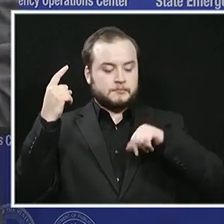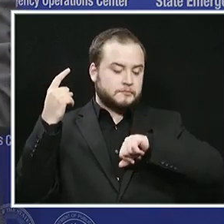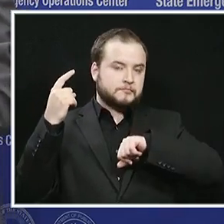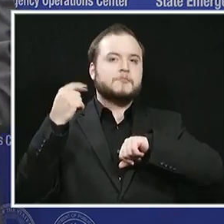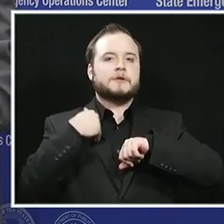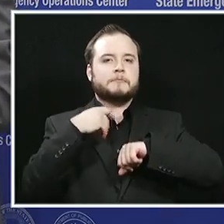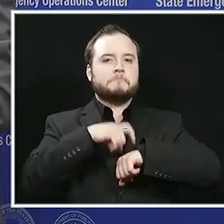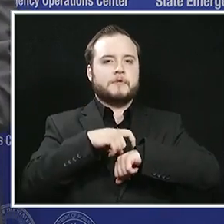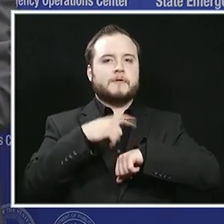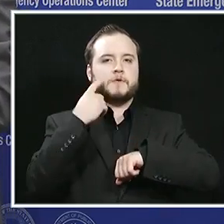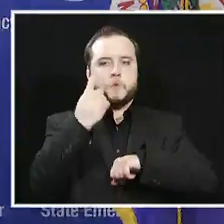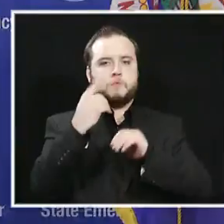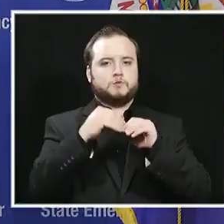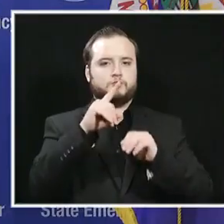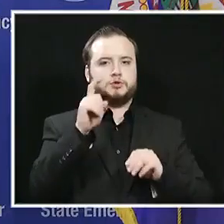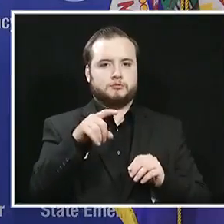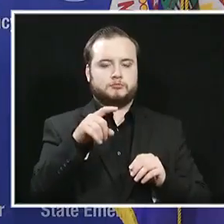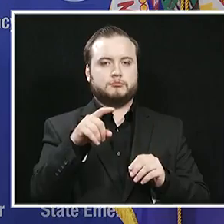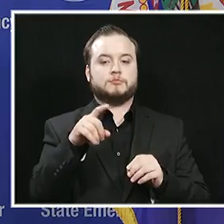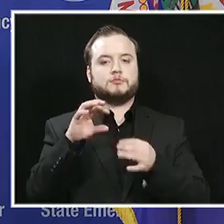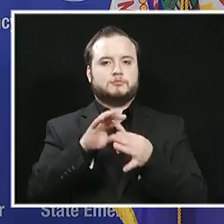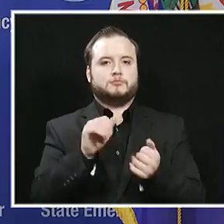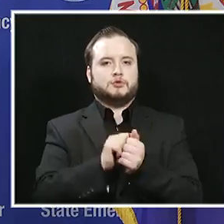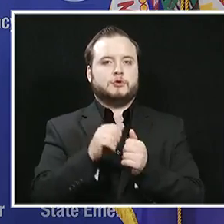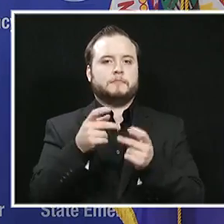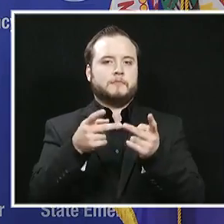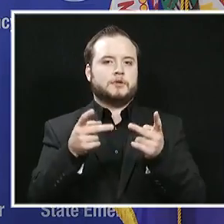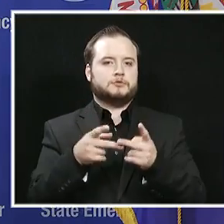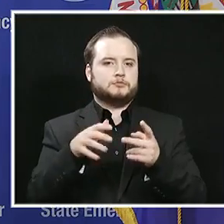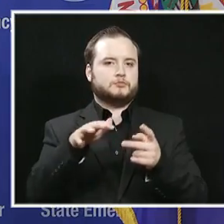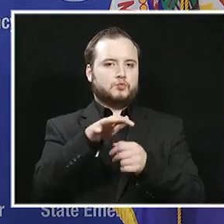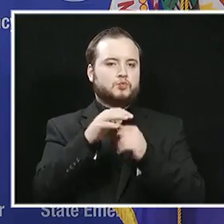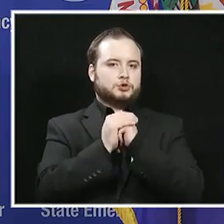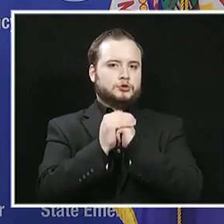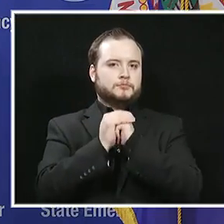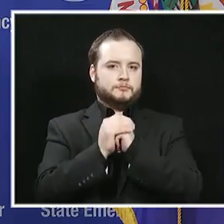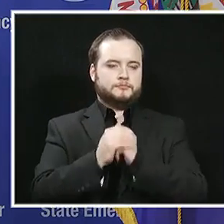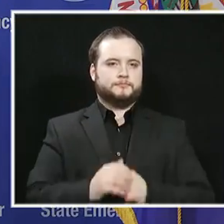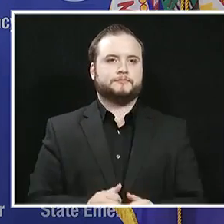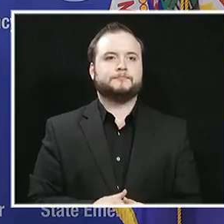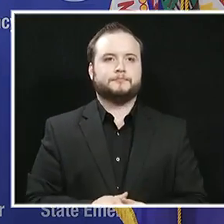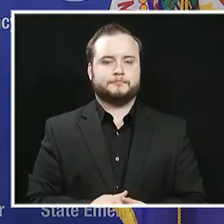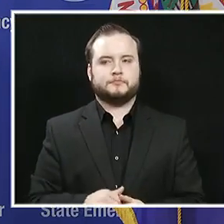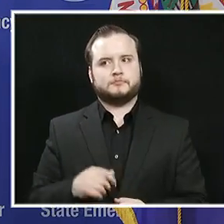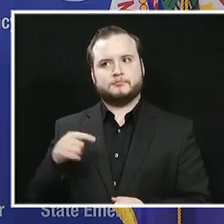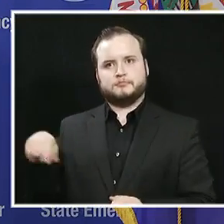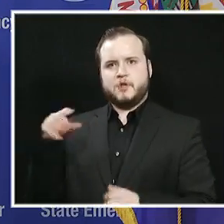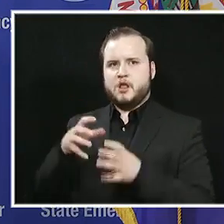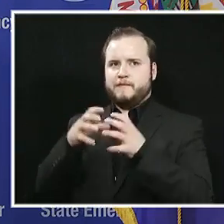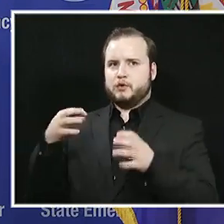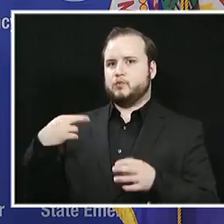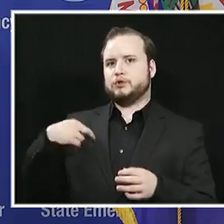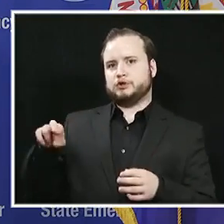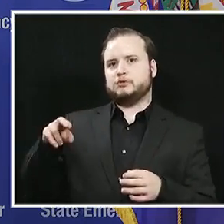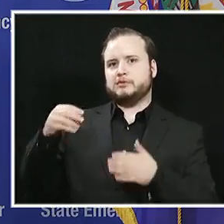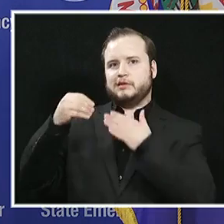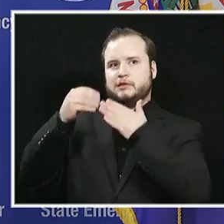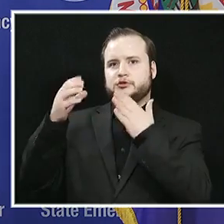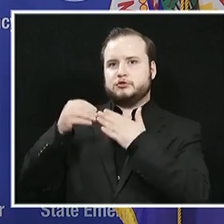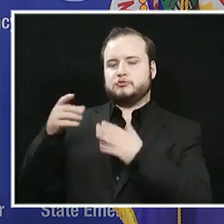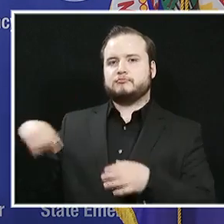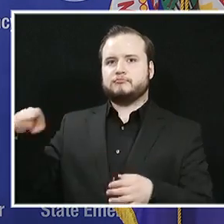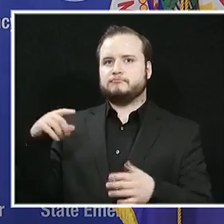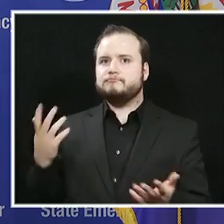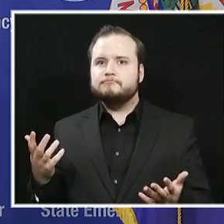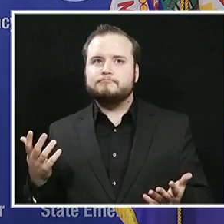lot of clergy, a lot of faith leaders. I'll tell you what, these folks are thinking about this because they know. And I think this is one,